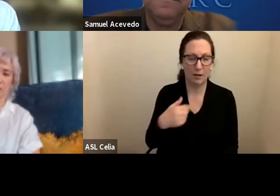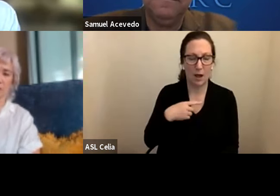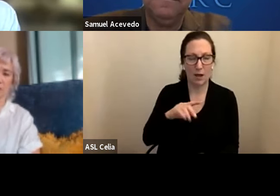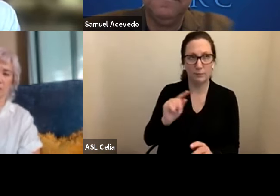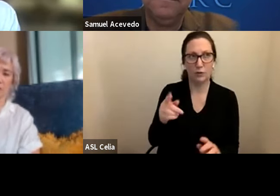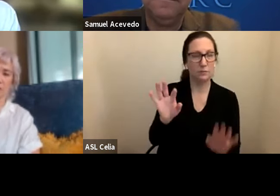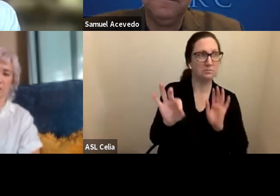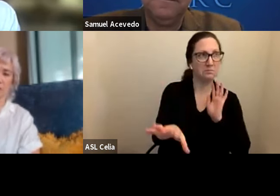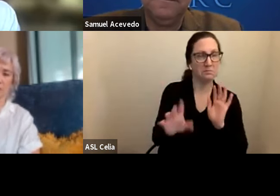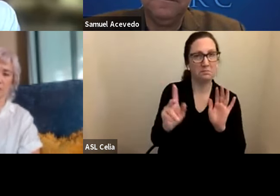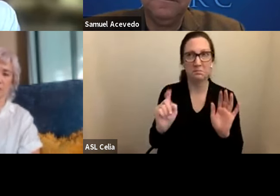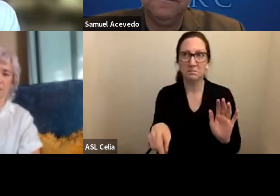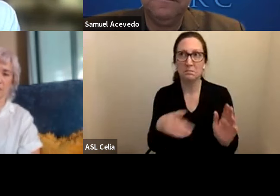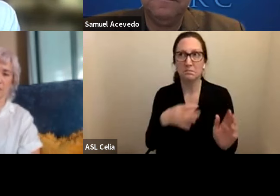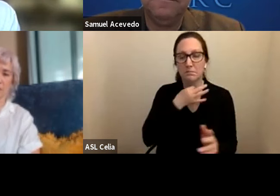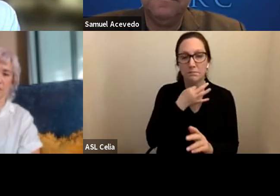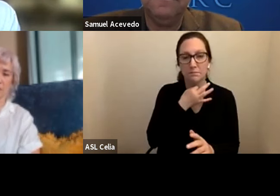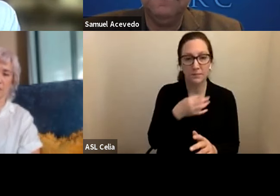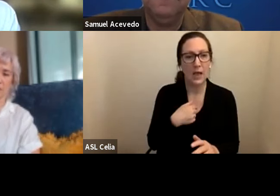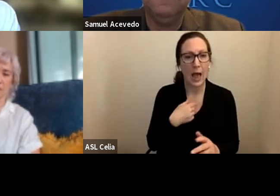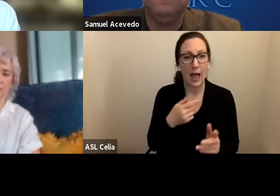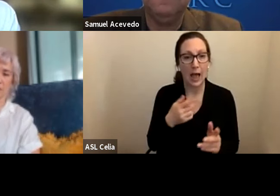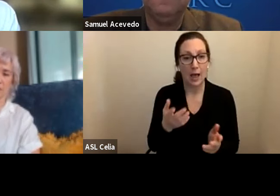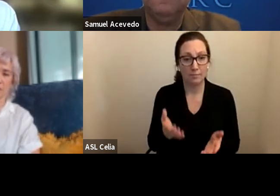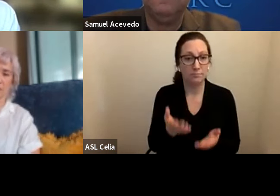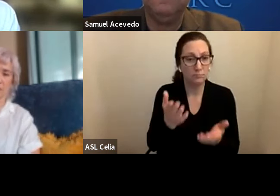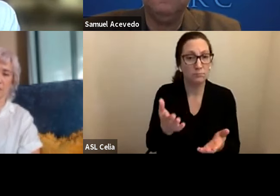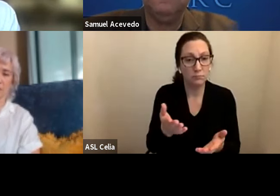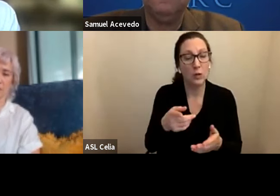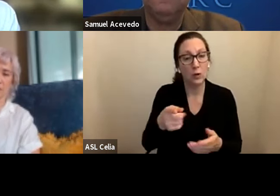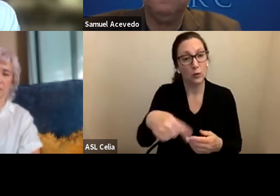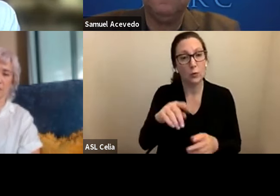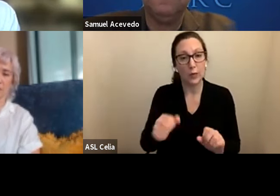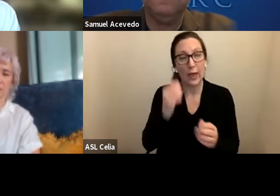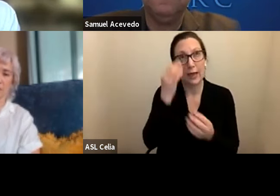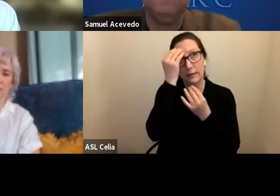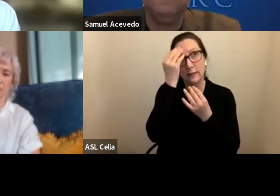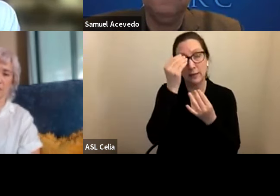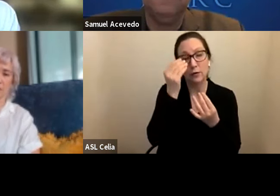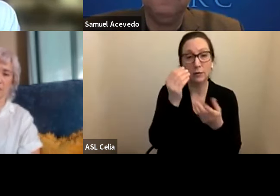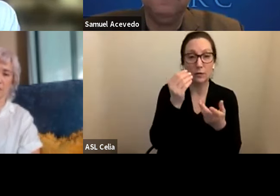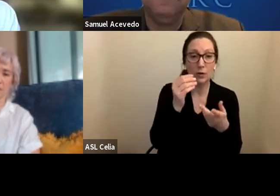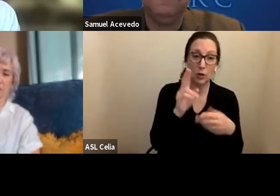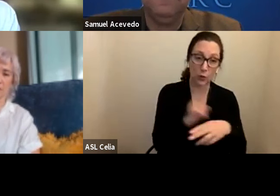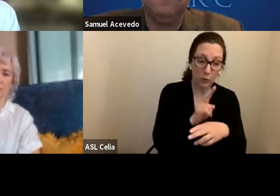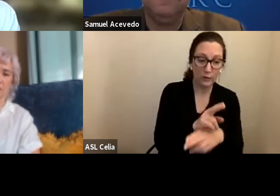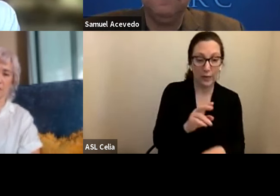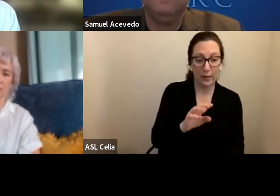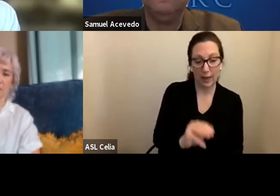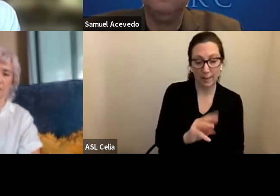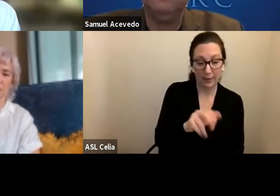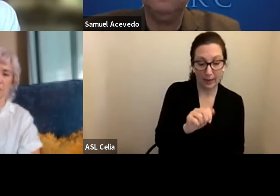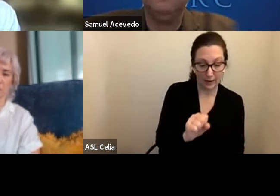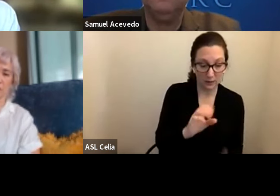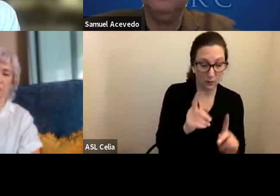am actually suggesting that you consider MCAS where you have it and NWEA when you